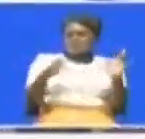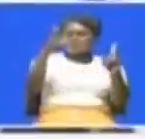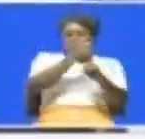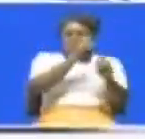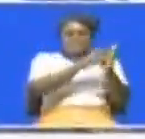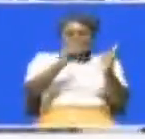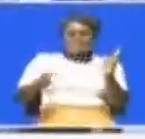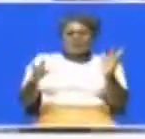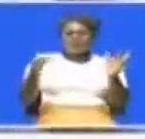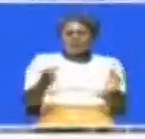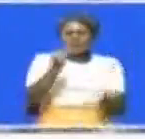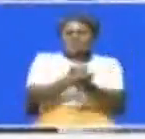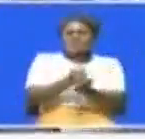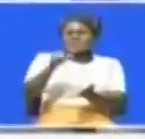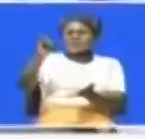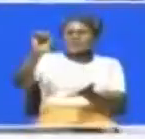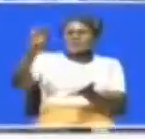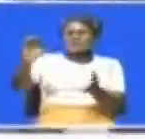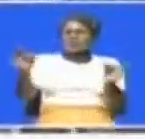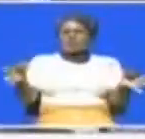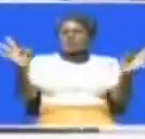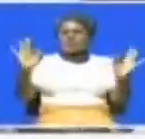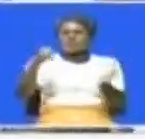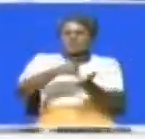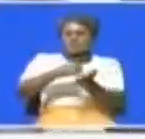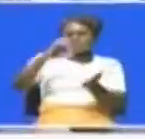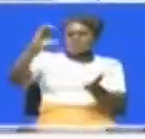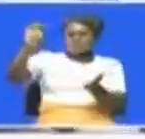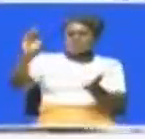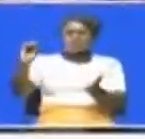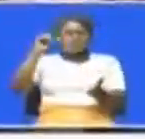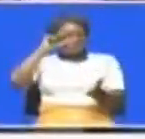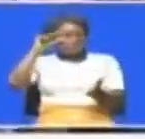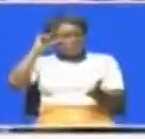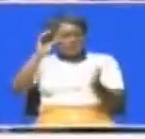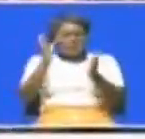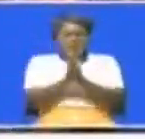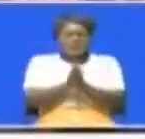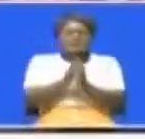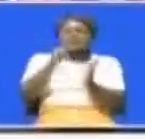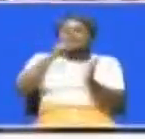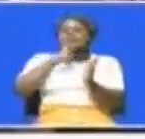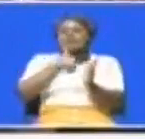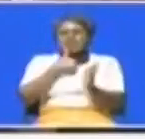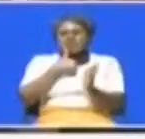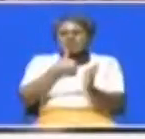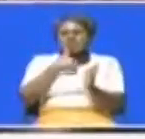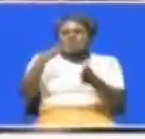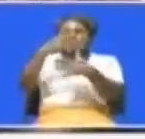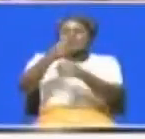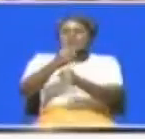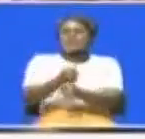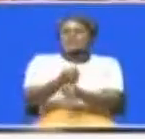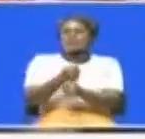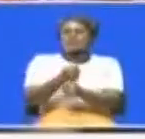removal from office of some IEBC officials, including CEO Ezra Chiloba, and having a new firm aside from Al Ghurair